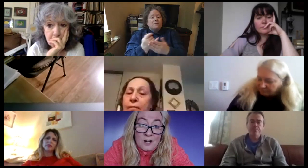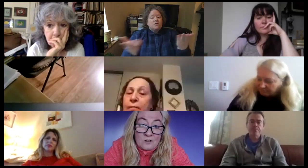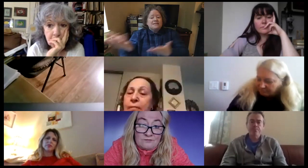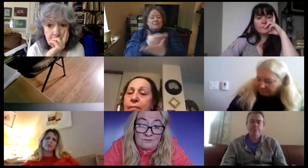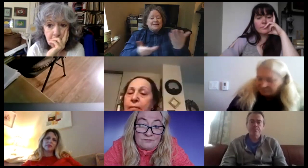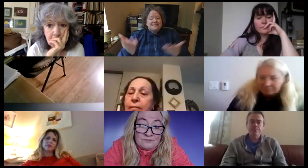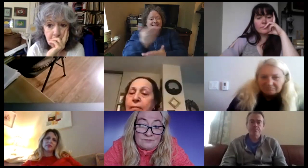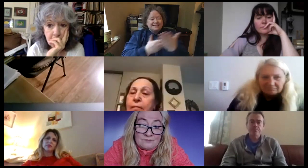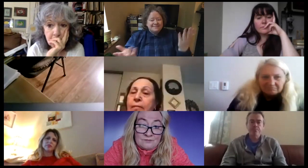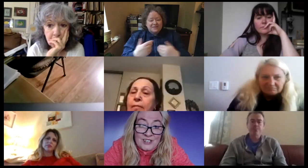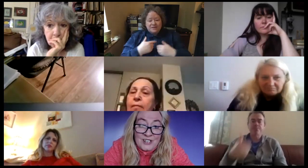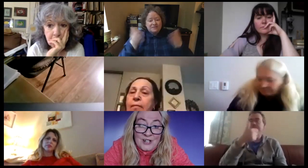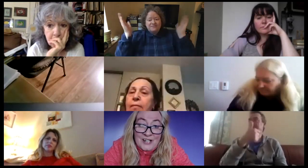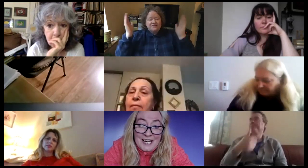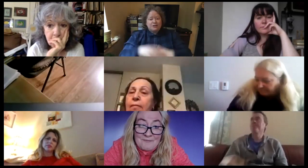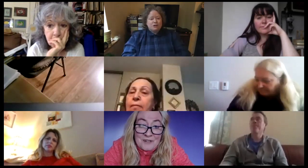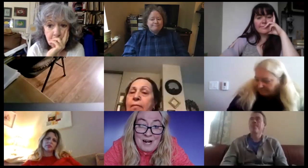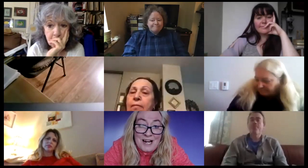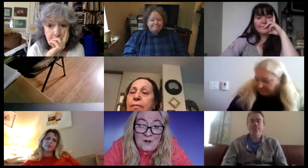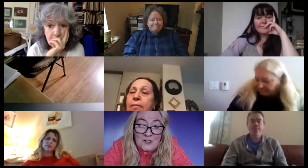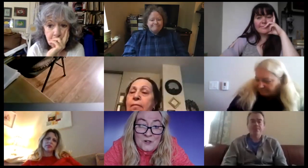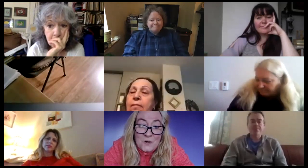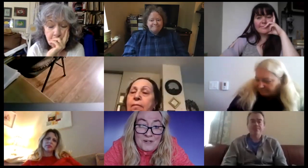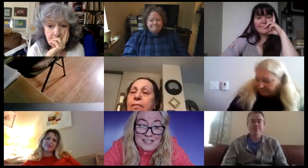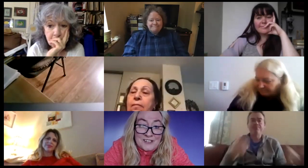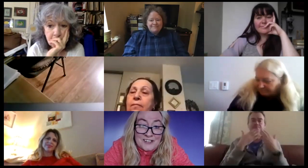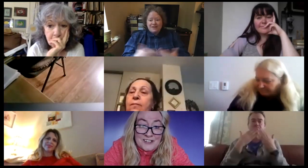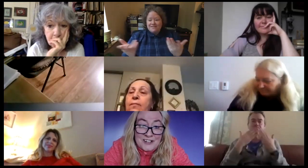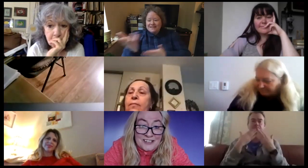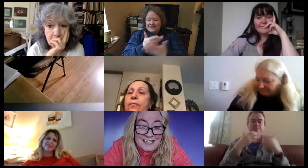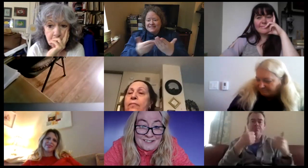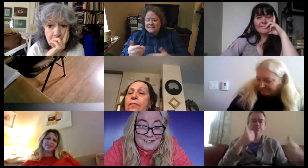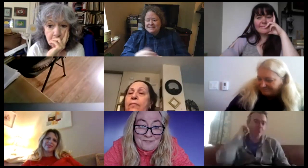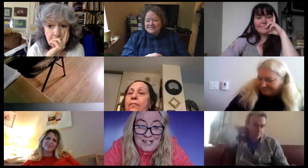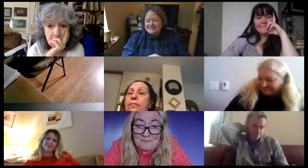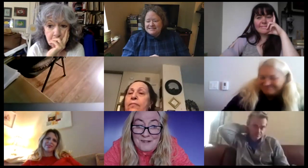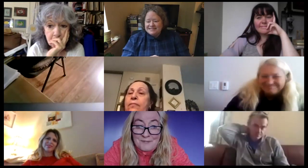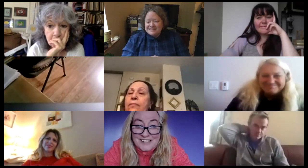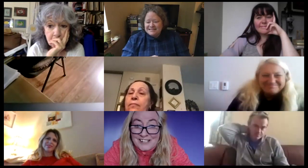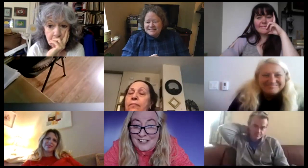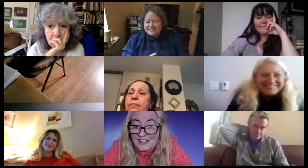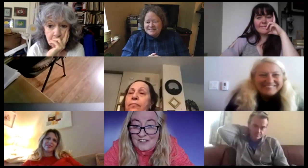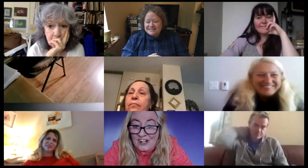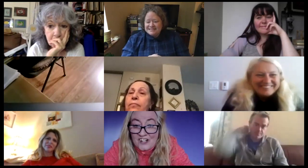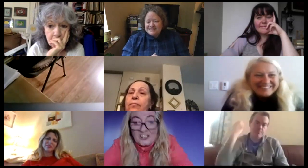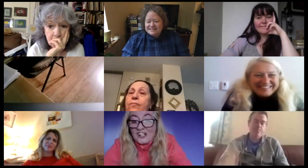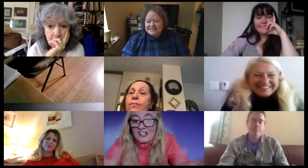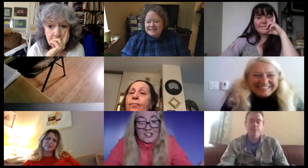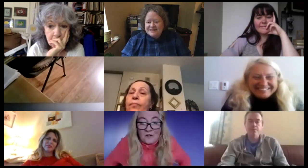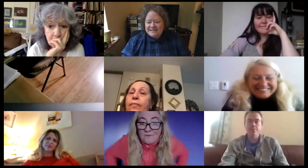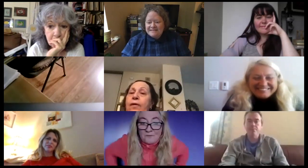don't know. Okay, so I'm now going to open it to discussion because my presentation is